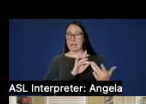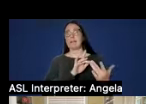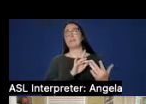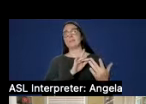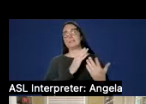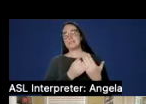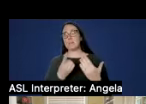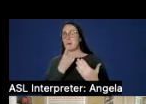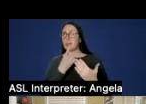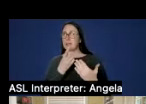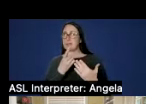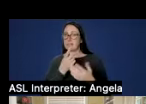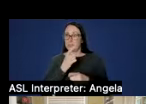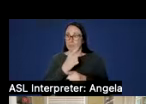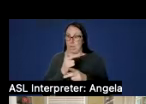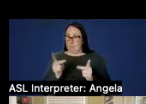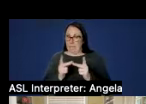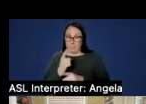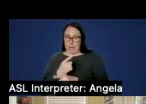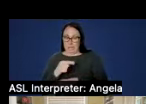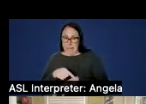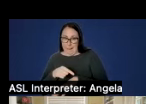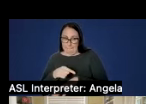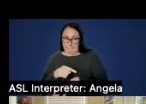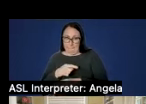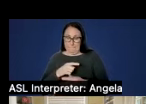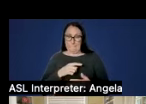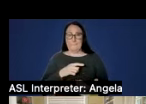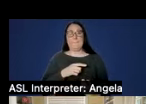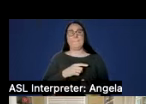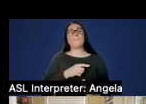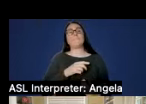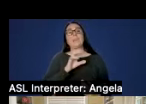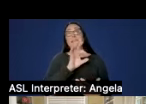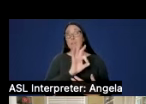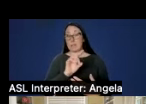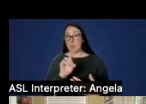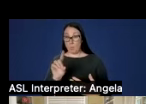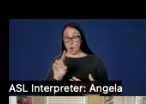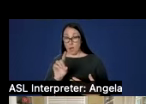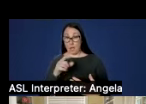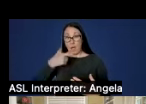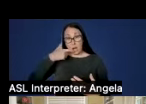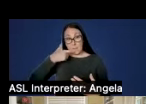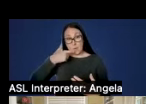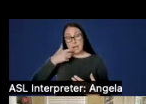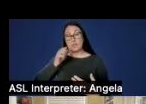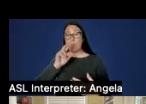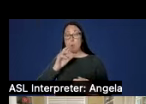right place or the right time. 911 operators, or communication center